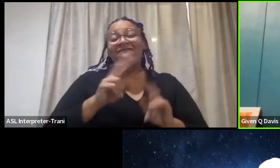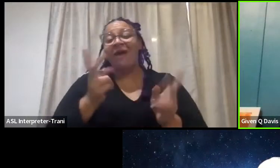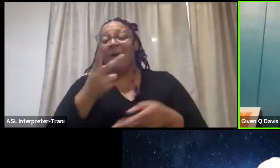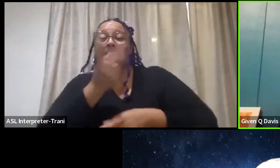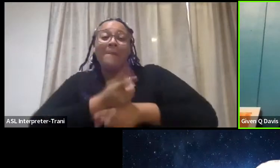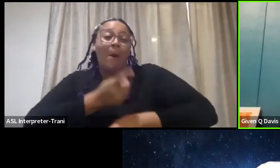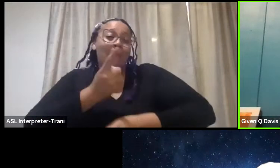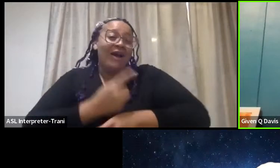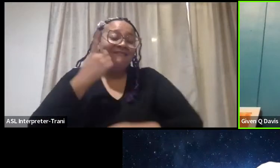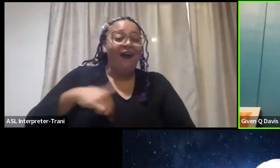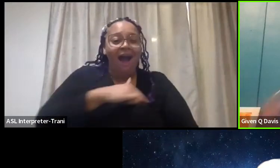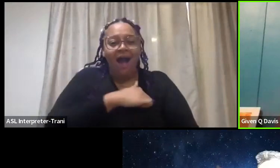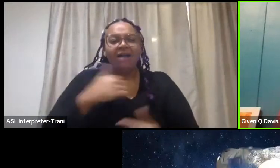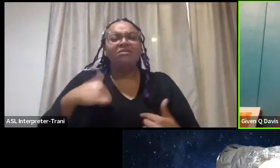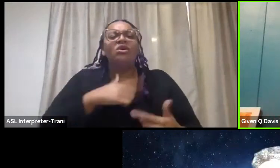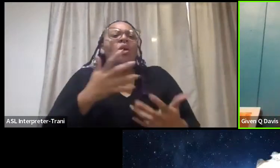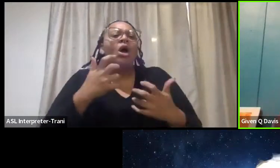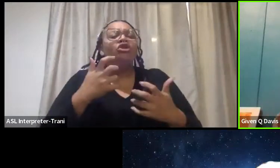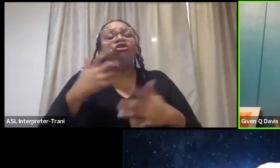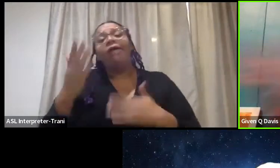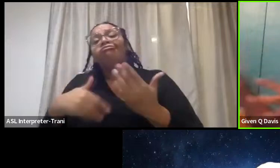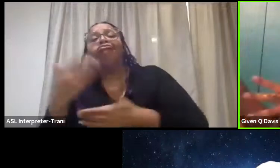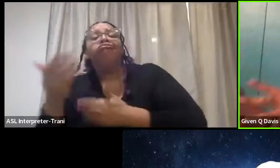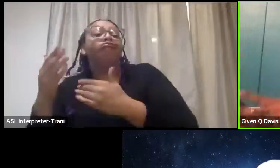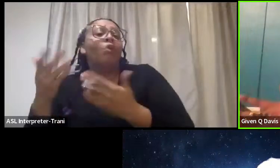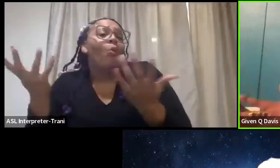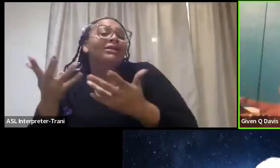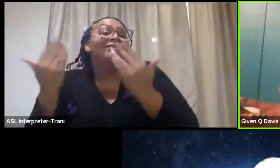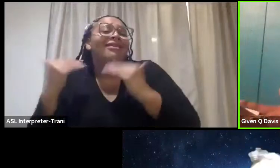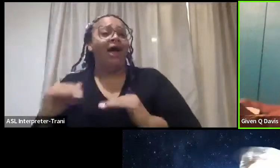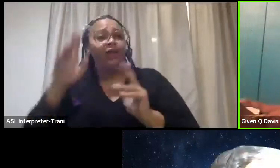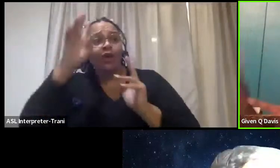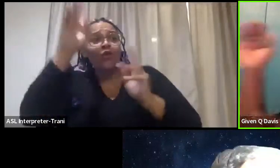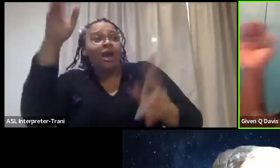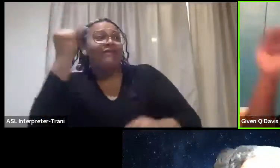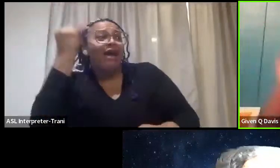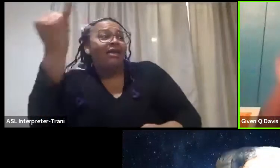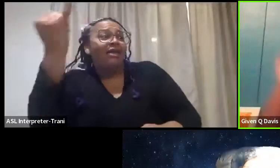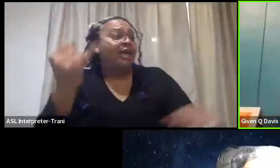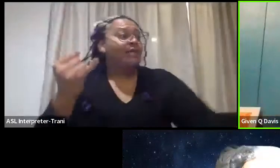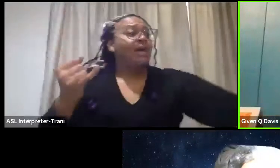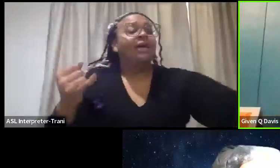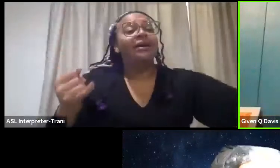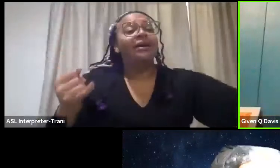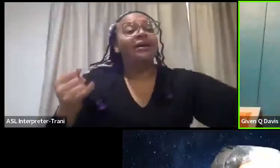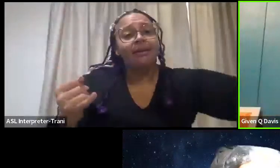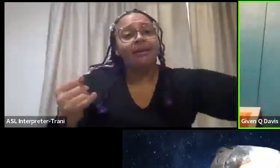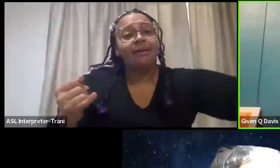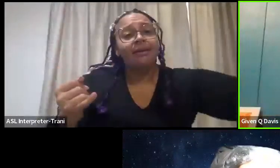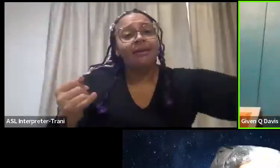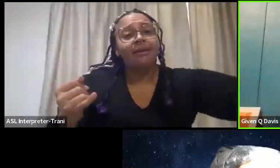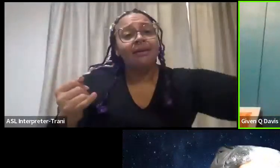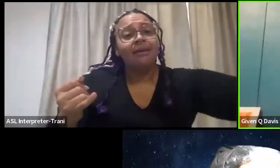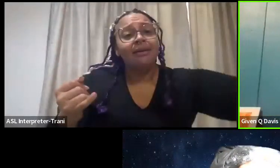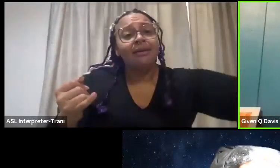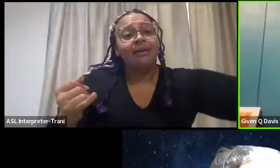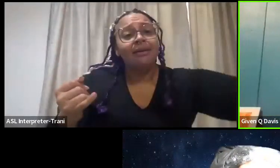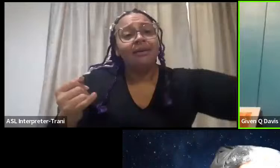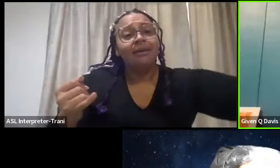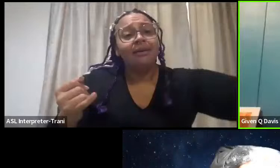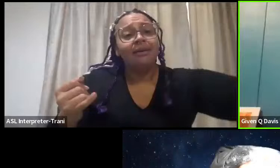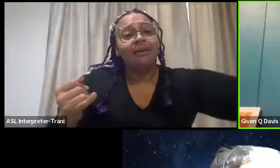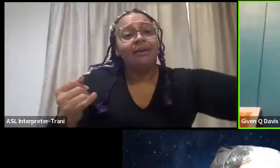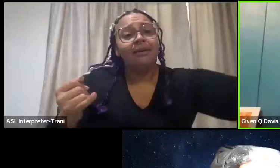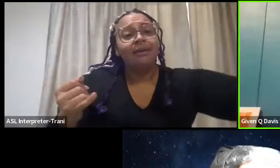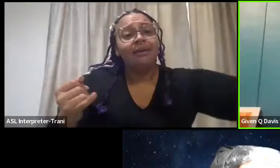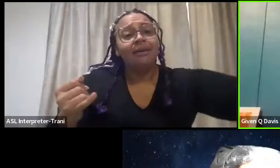the next thing. We get that creative idea, and it's like, yeah, let me go into that. But we're not necessarily the